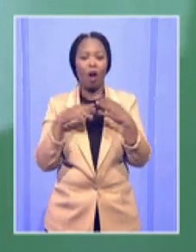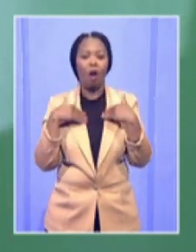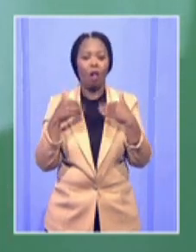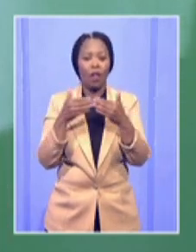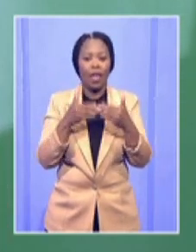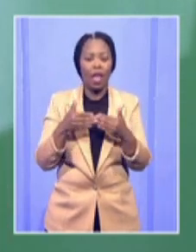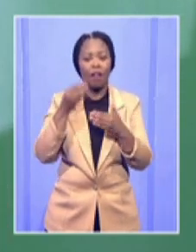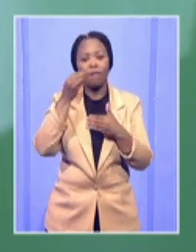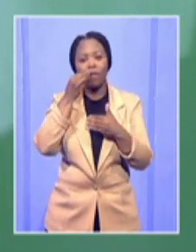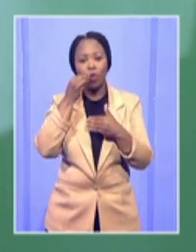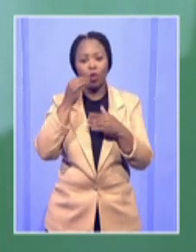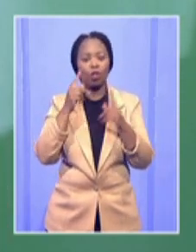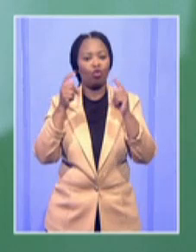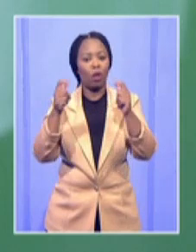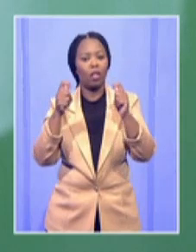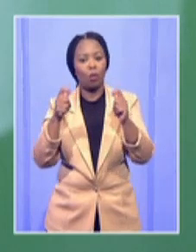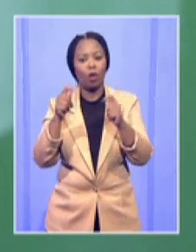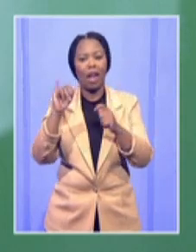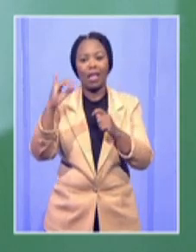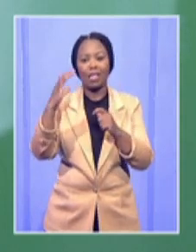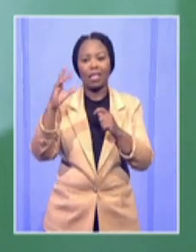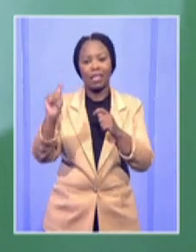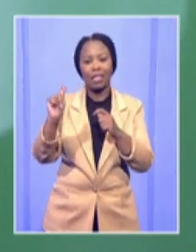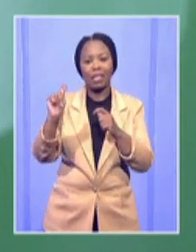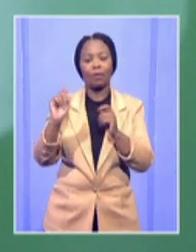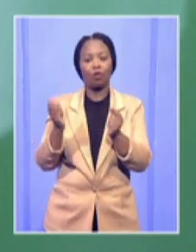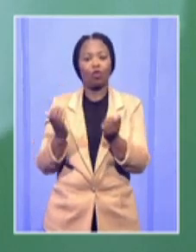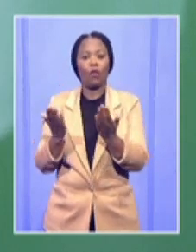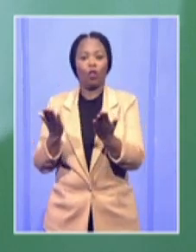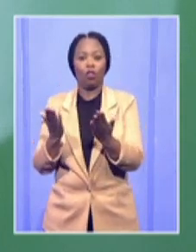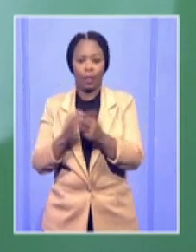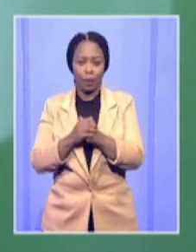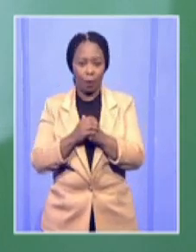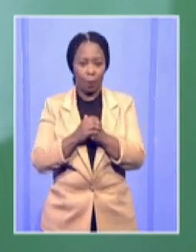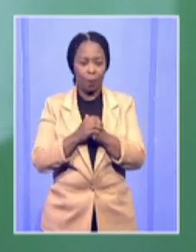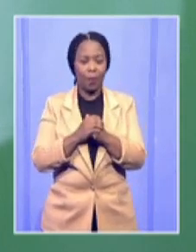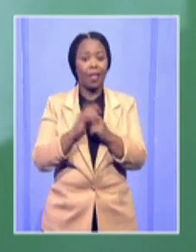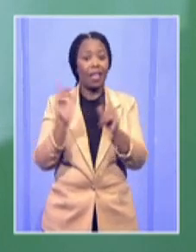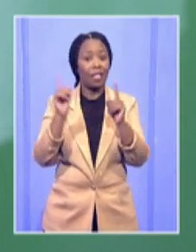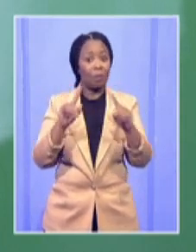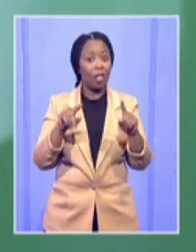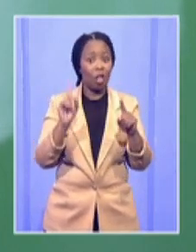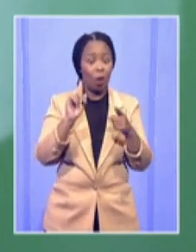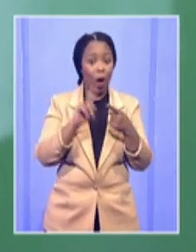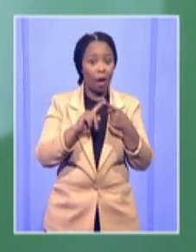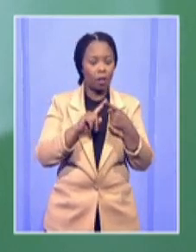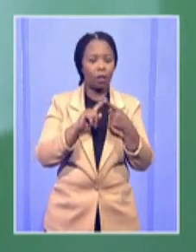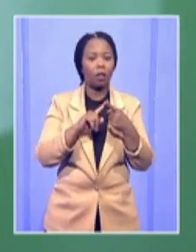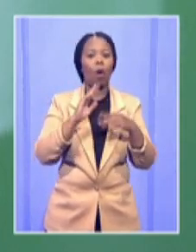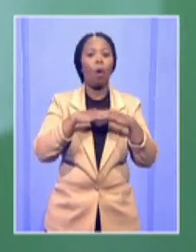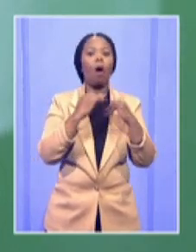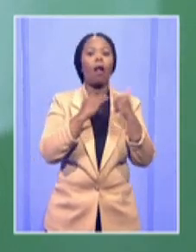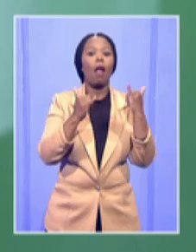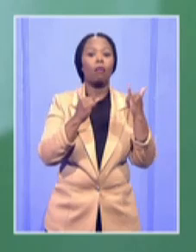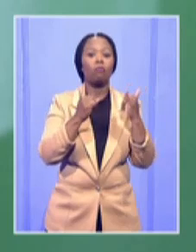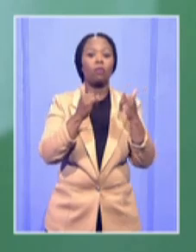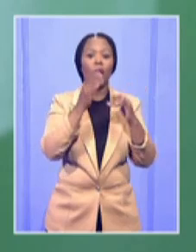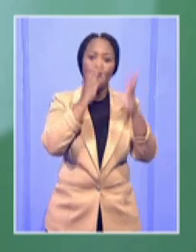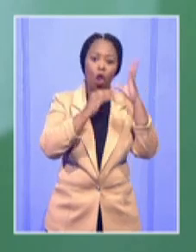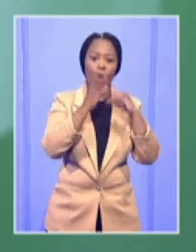transport, ICT services, especially for online learning platforms for the majority of